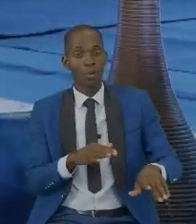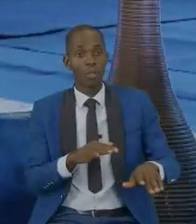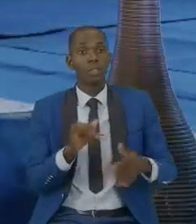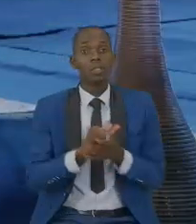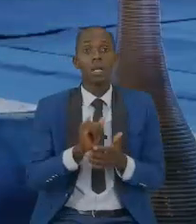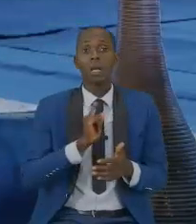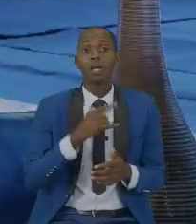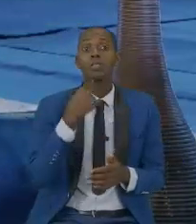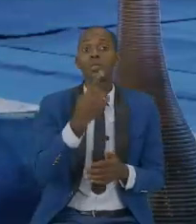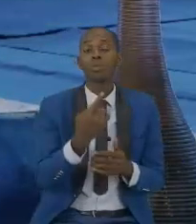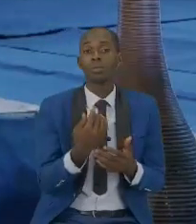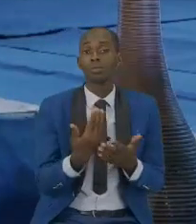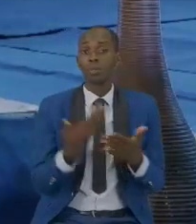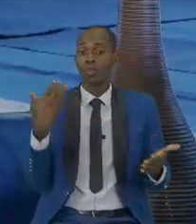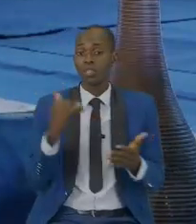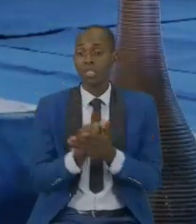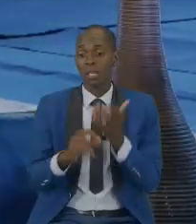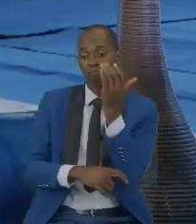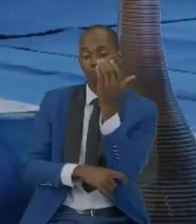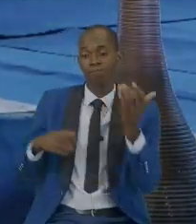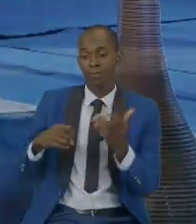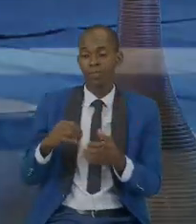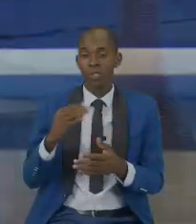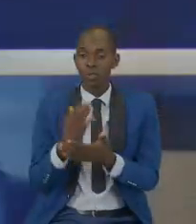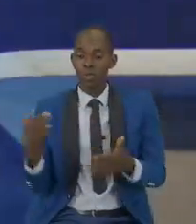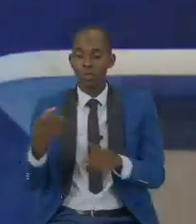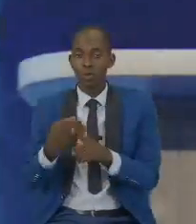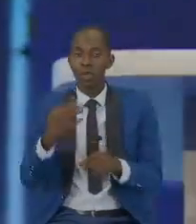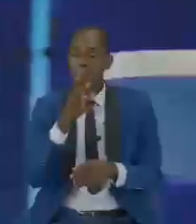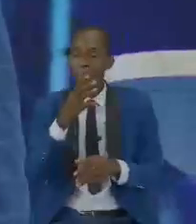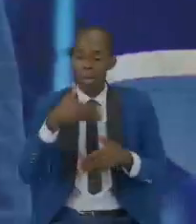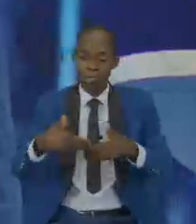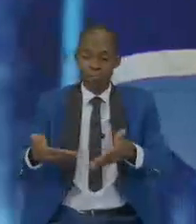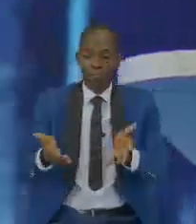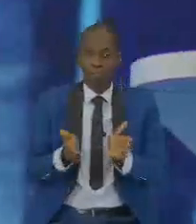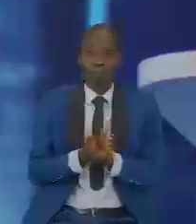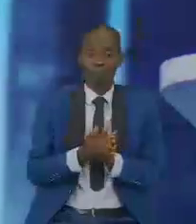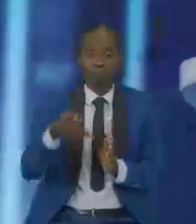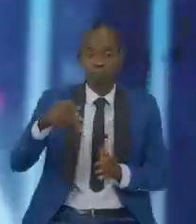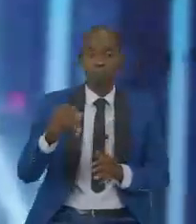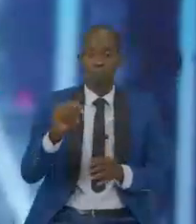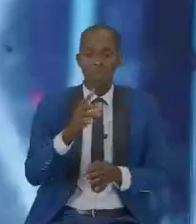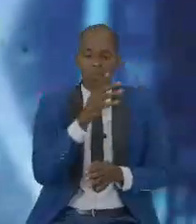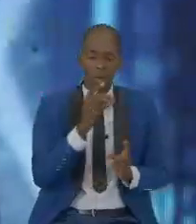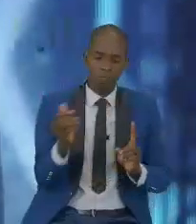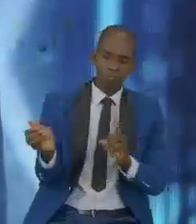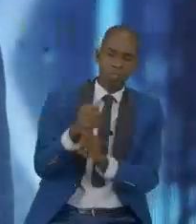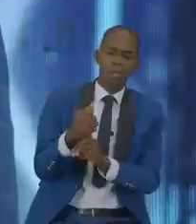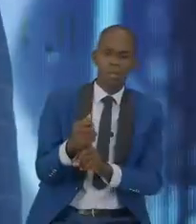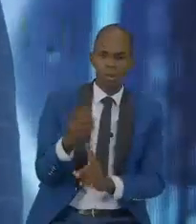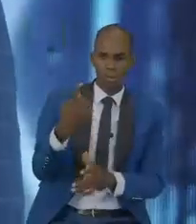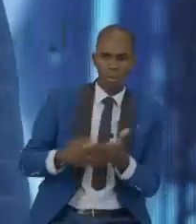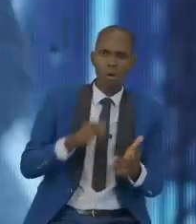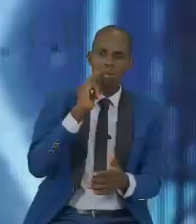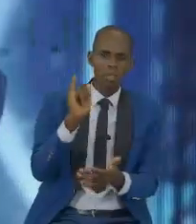that took that meat out of the pot, and mother came in and said, what's that in your